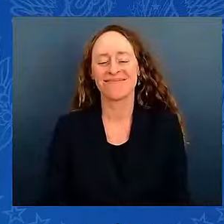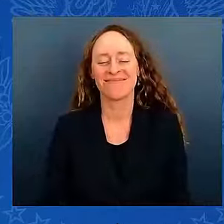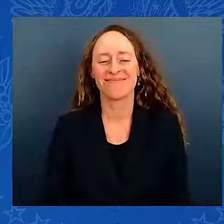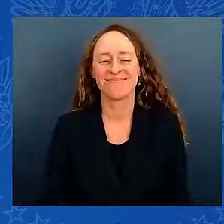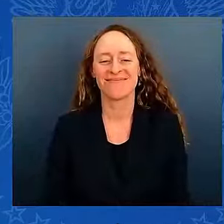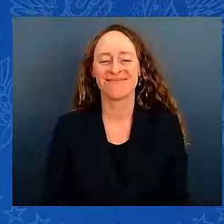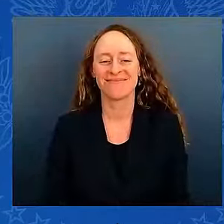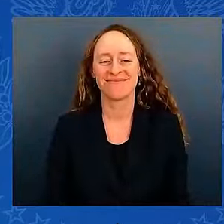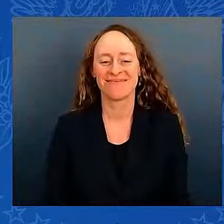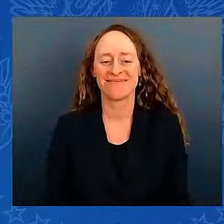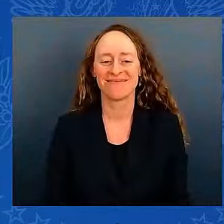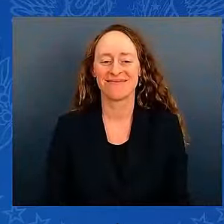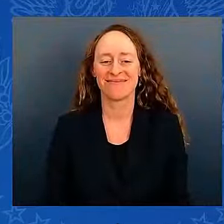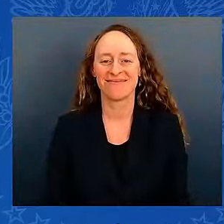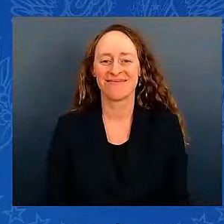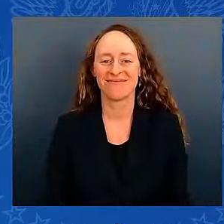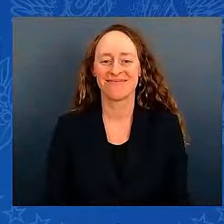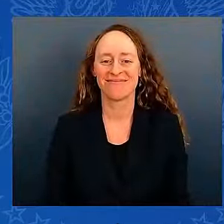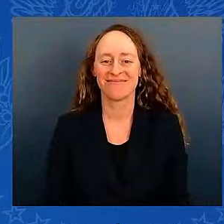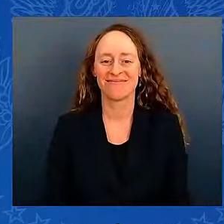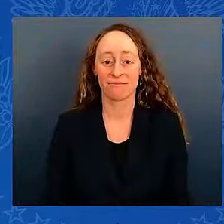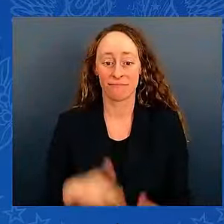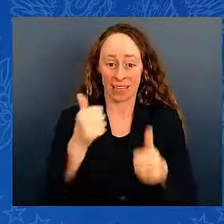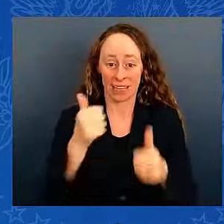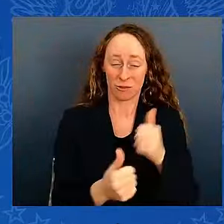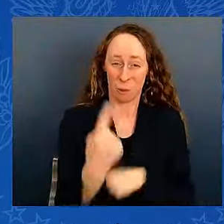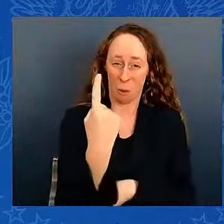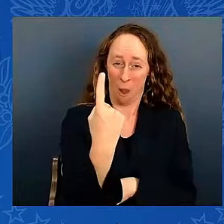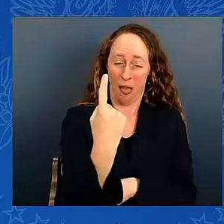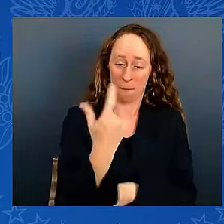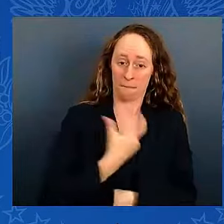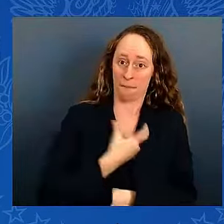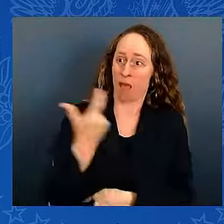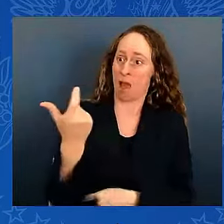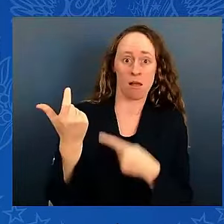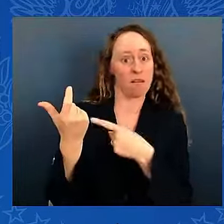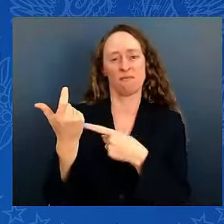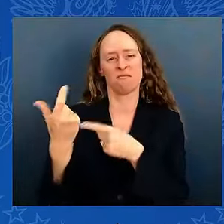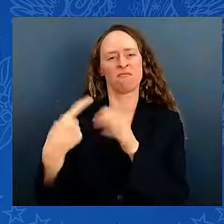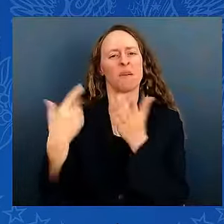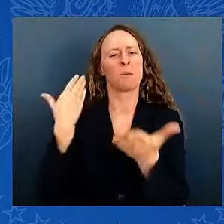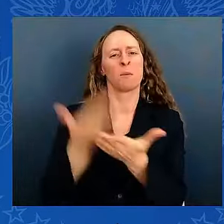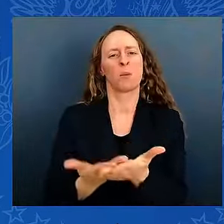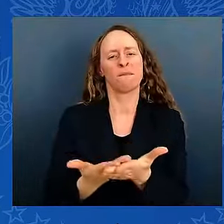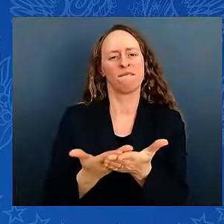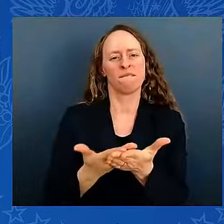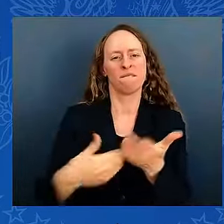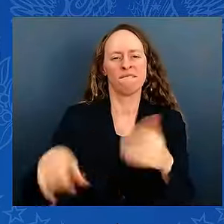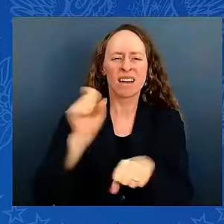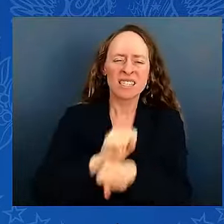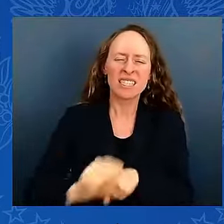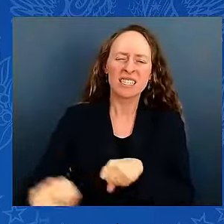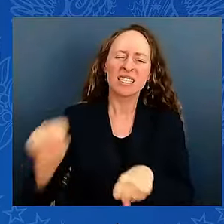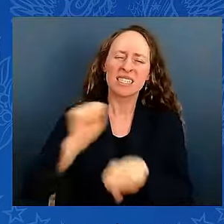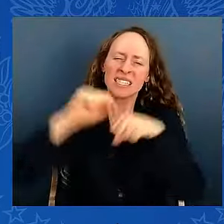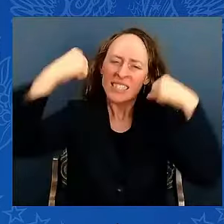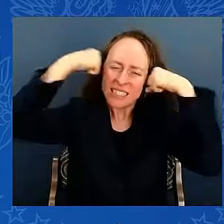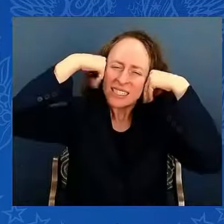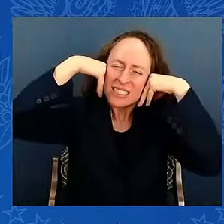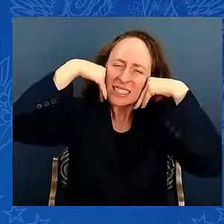Each medal is a testament to our hard work, determination, and grit. Behind each of these moments of greatness are years of